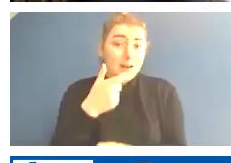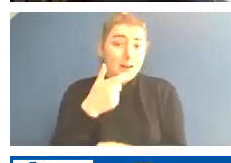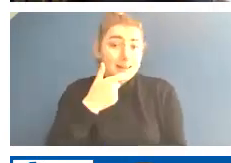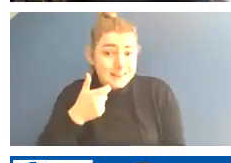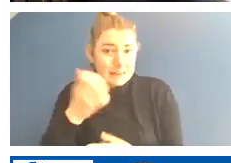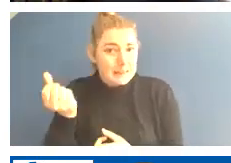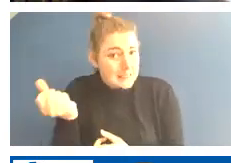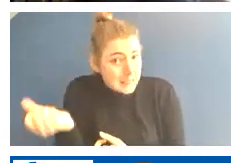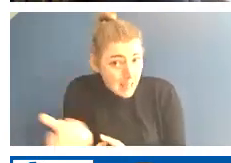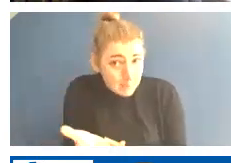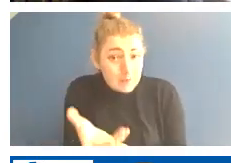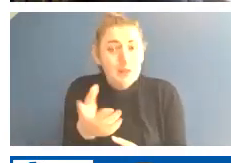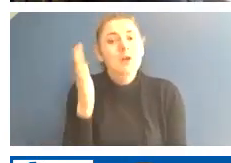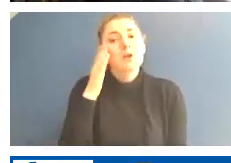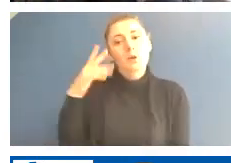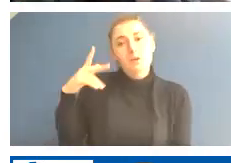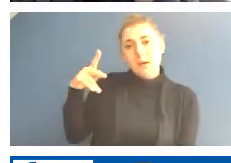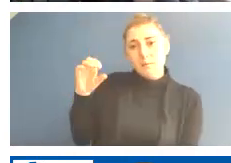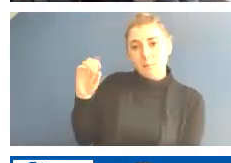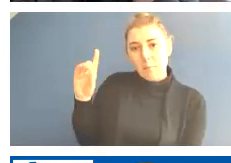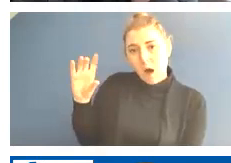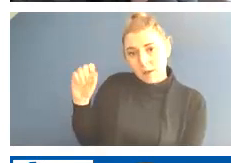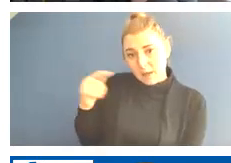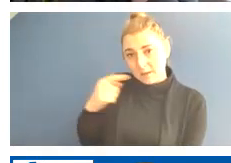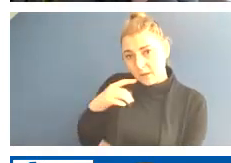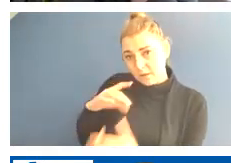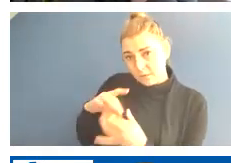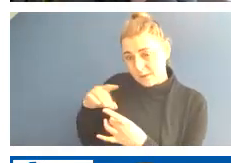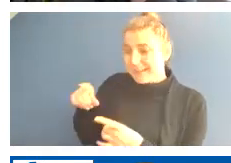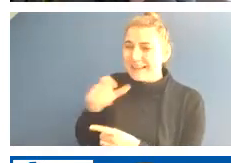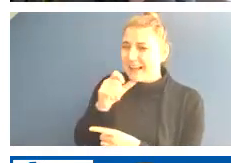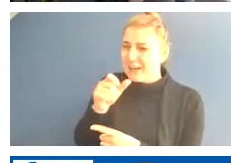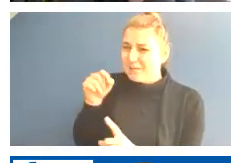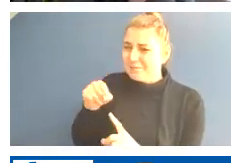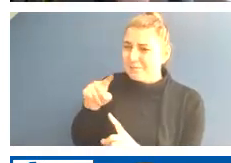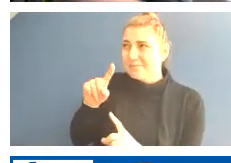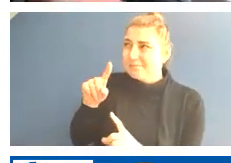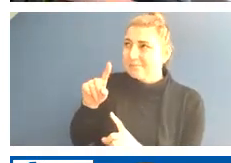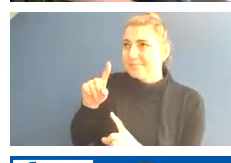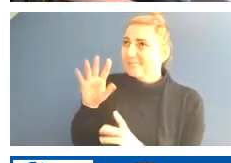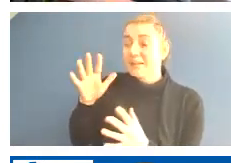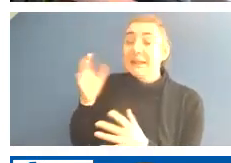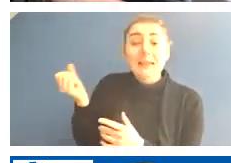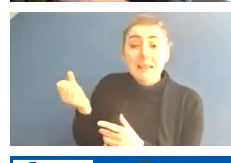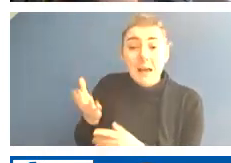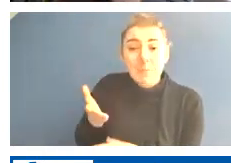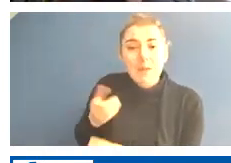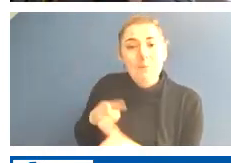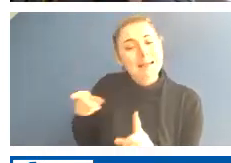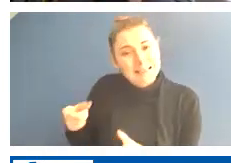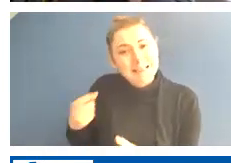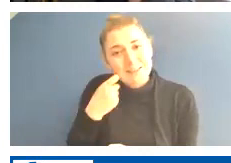know that podcast I just referenced, not necessarily gambling addictions per se, but he just